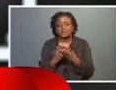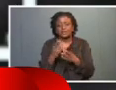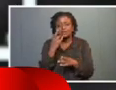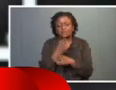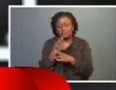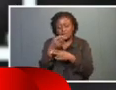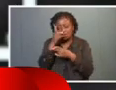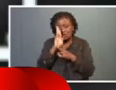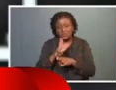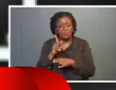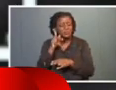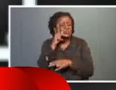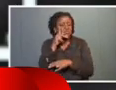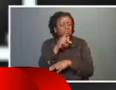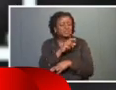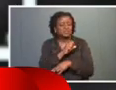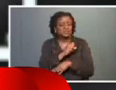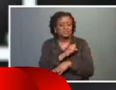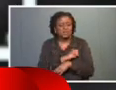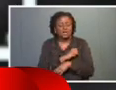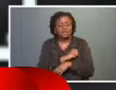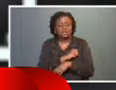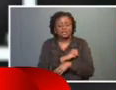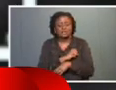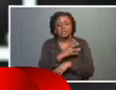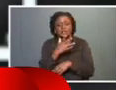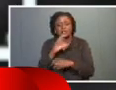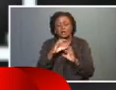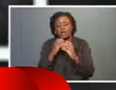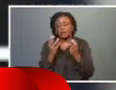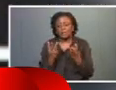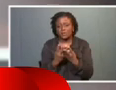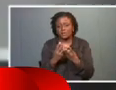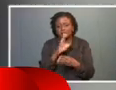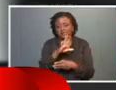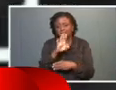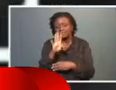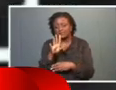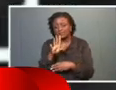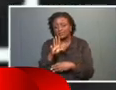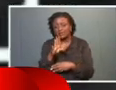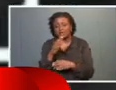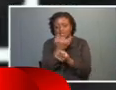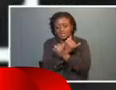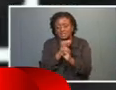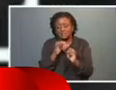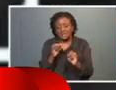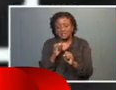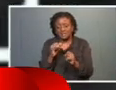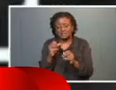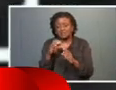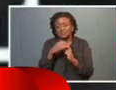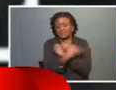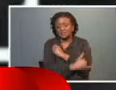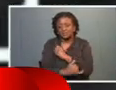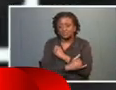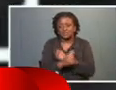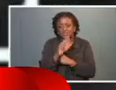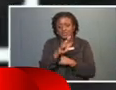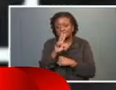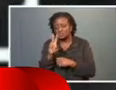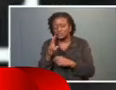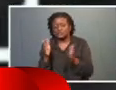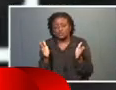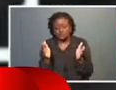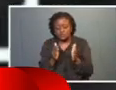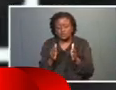QC. The Commonwealth comprises 54 independent and equal sovereign states. 32 of its members are small states, many